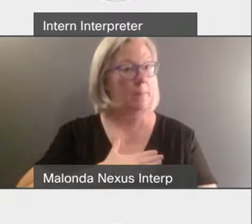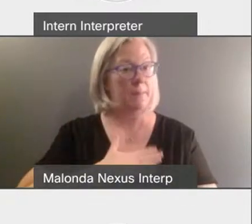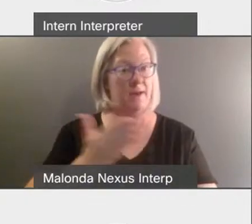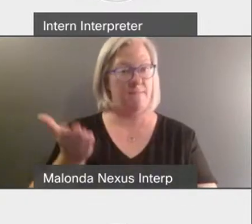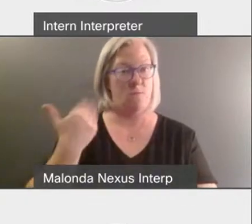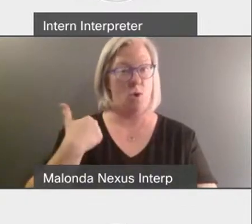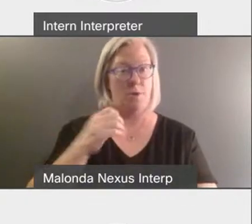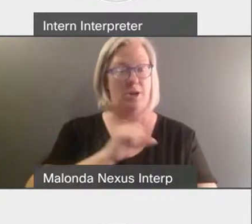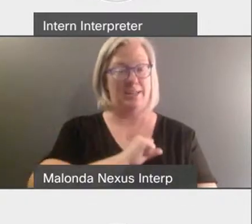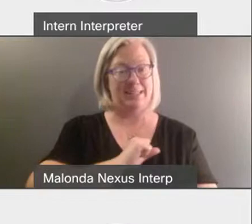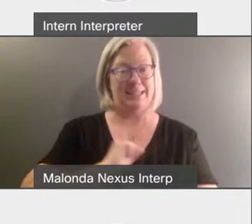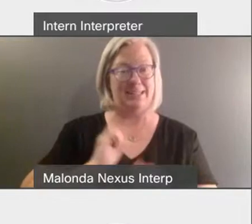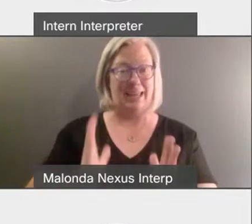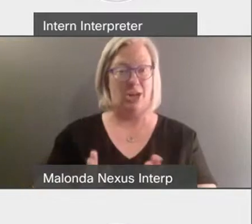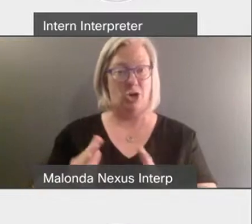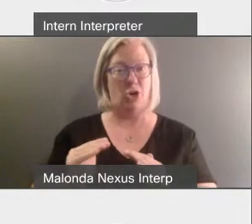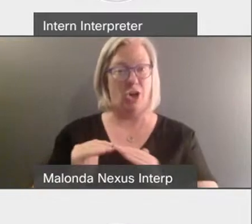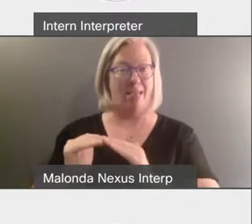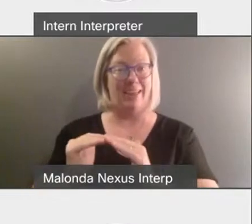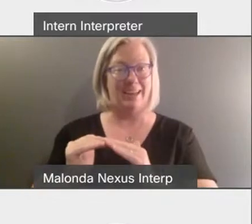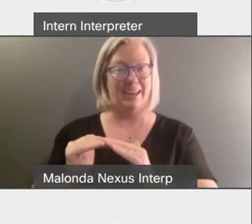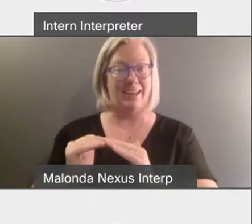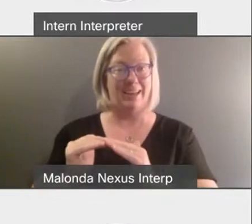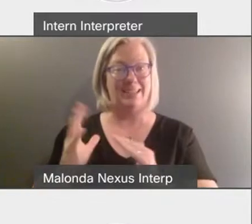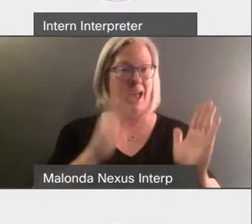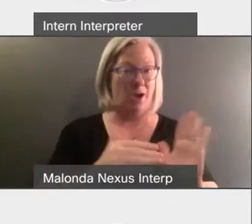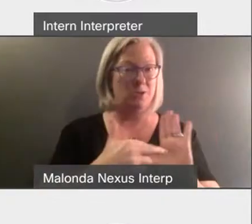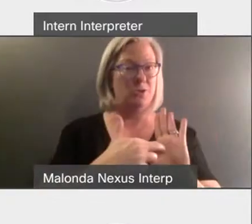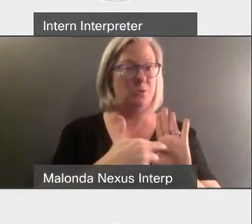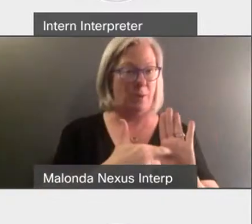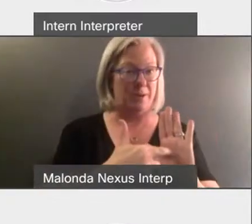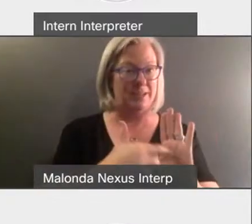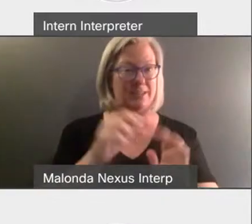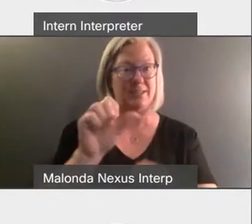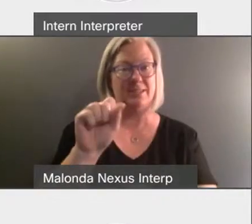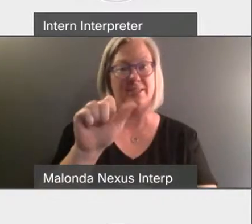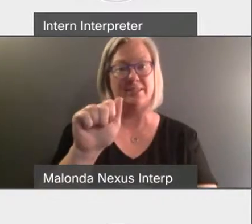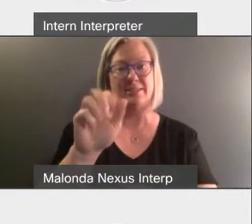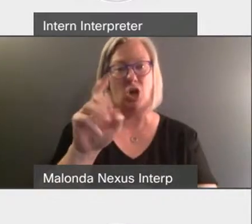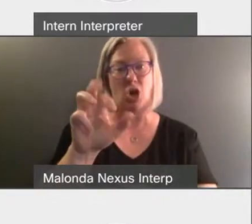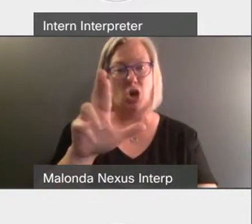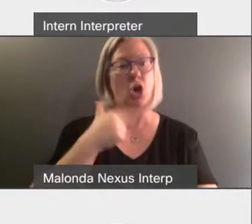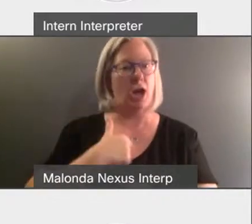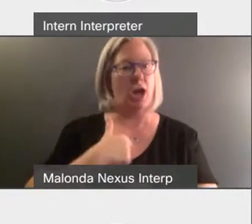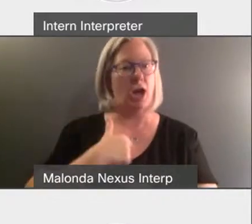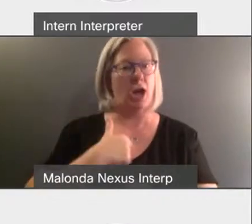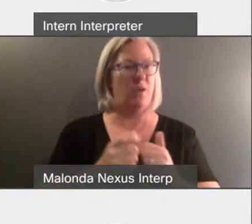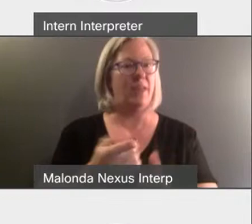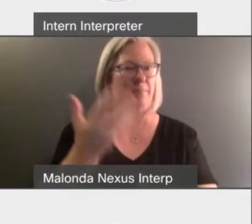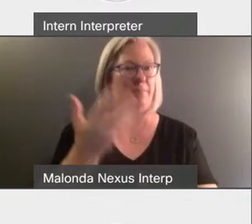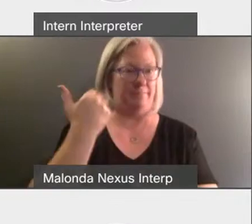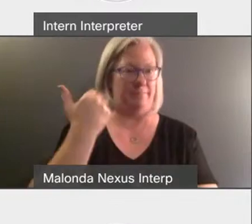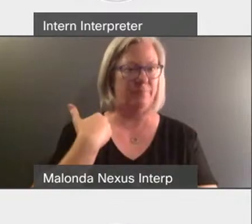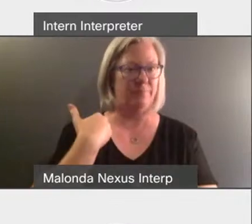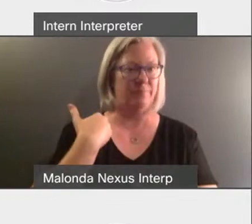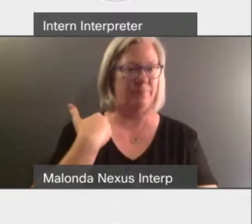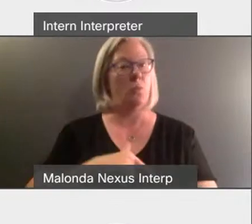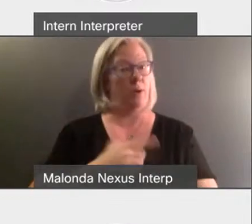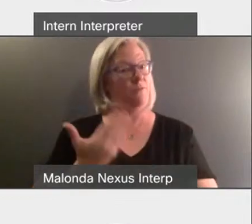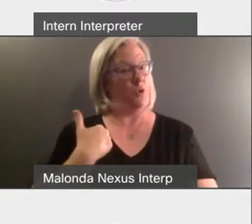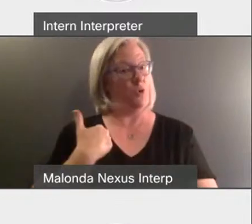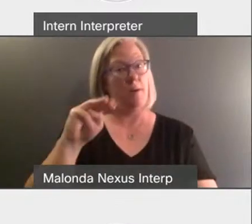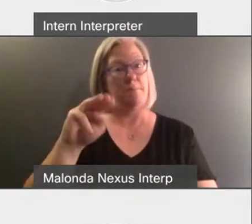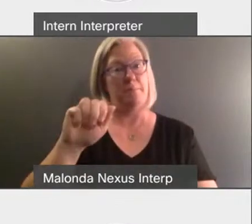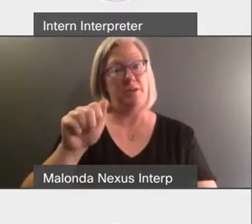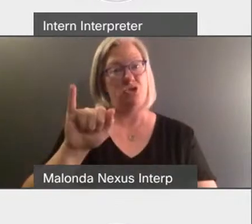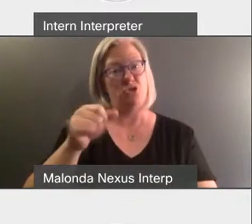colleagues, my former House colleague, Representative Sawyer. I served with Representative Sawyer, we were actually in the majority. He was the